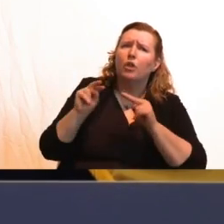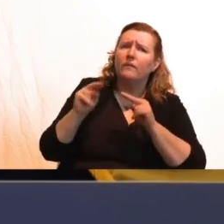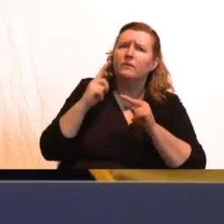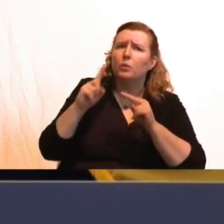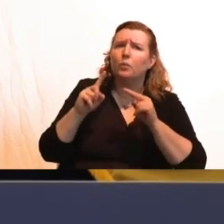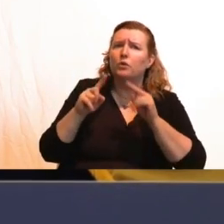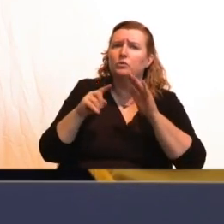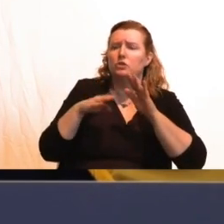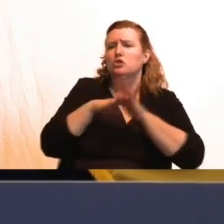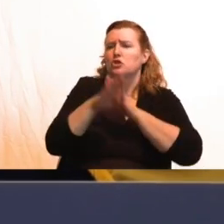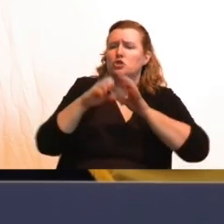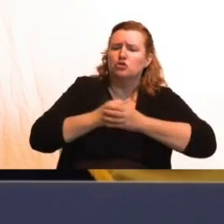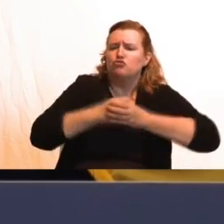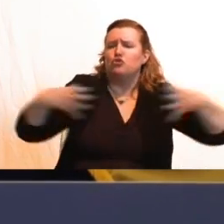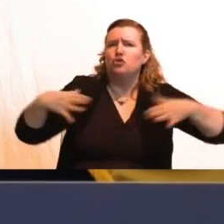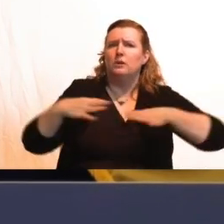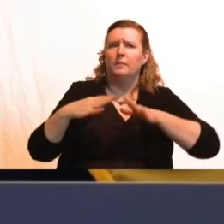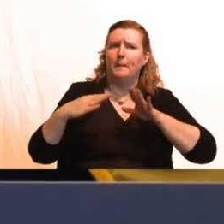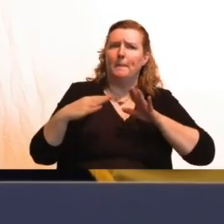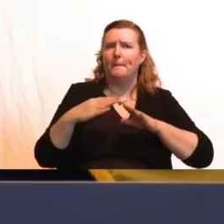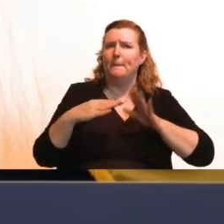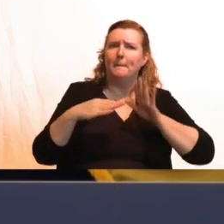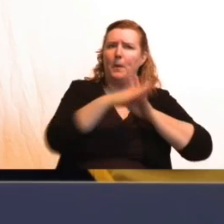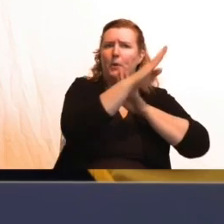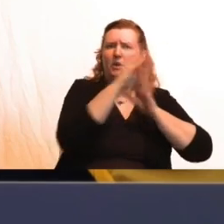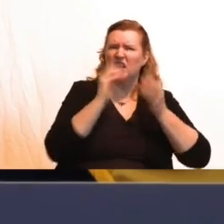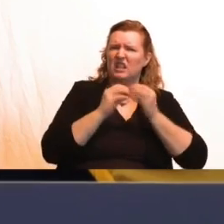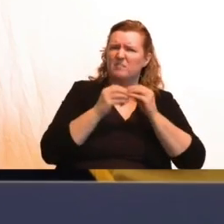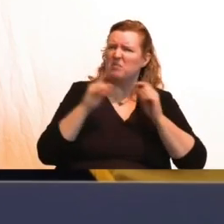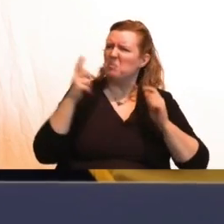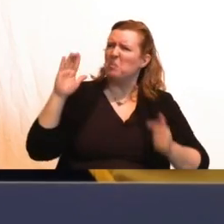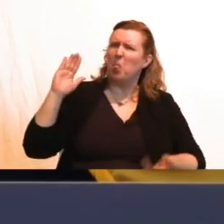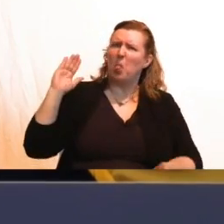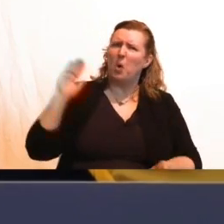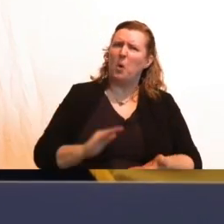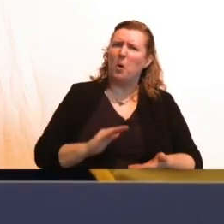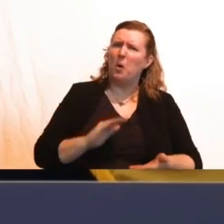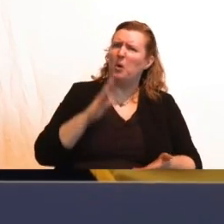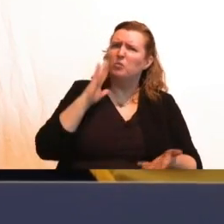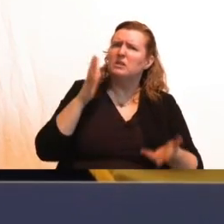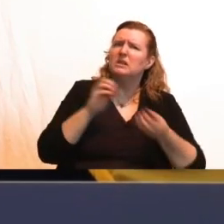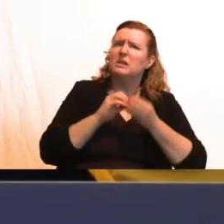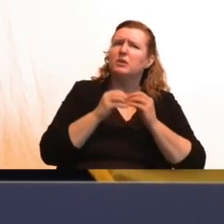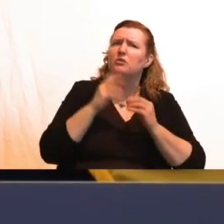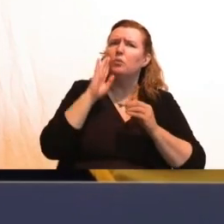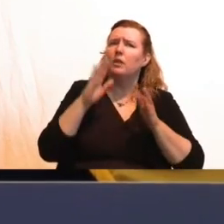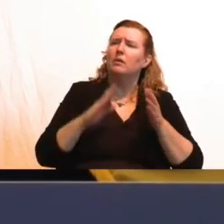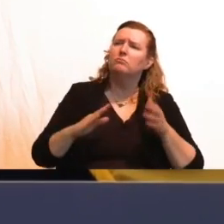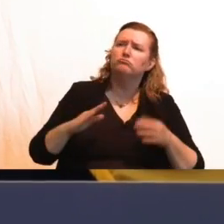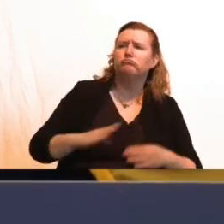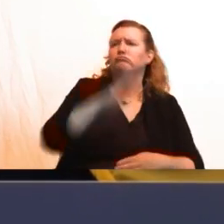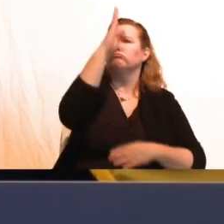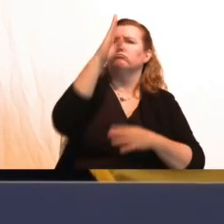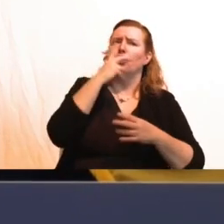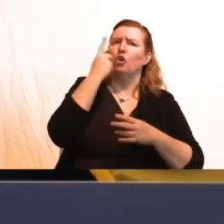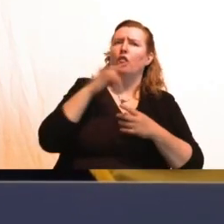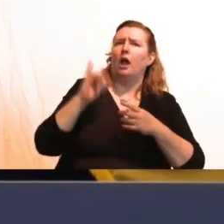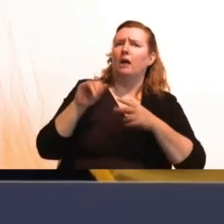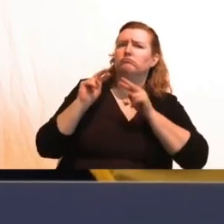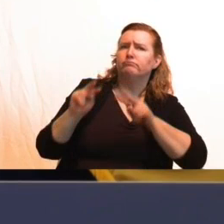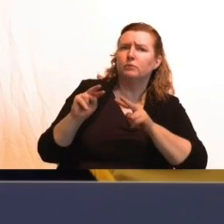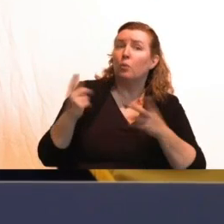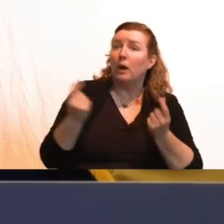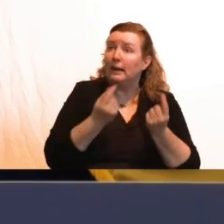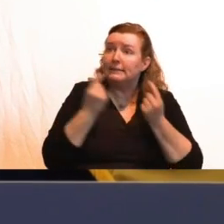like, numbers-wise, and what kind of actions would you take to mitigate that? Are we going to be going back to any sort of masking,